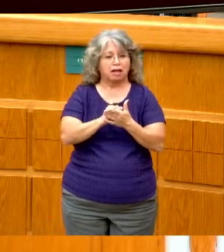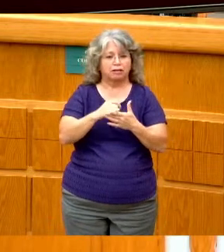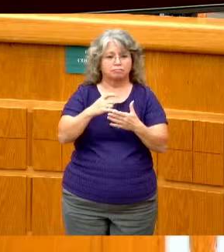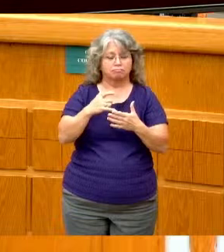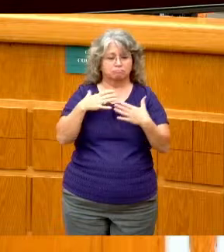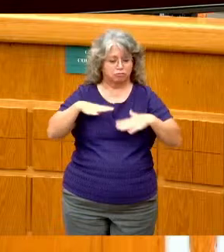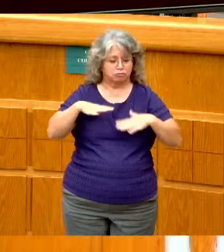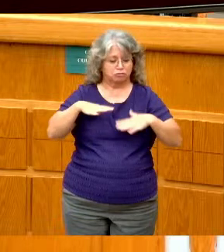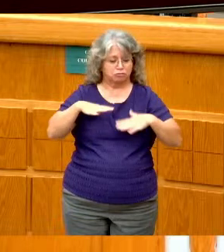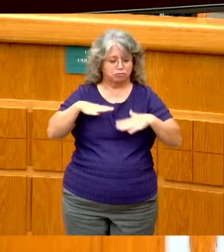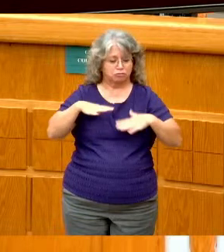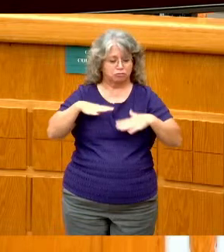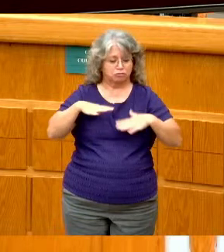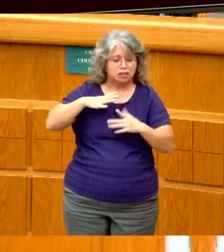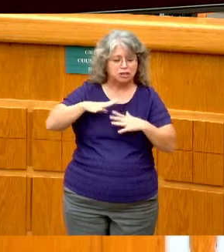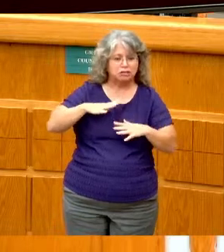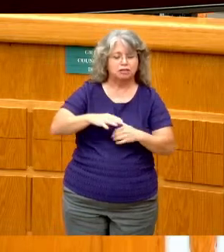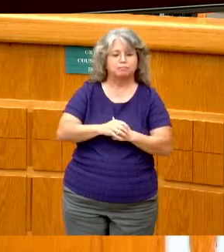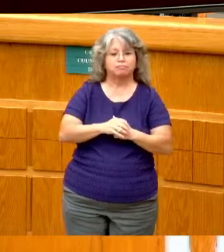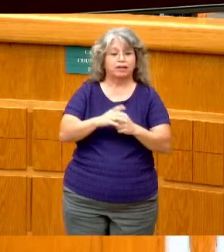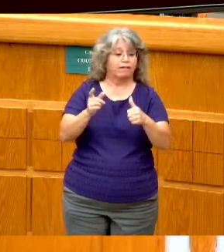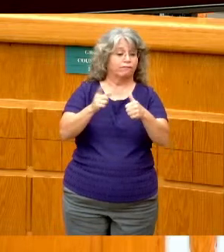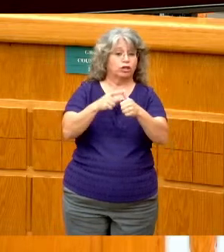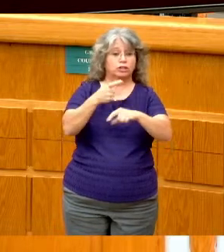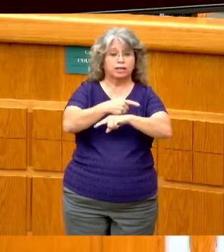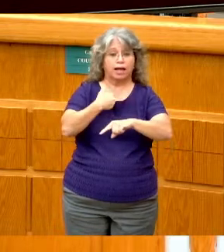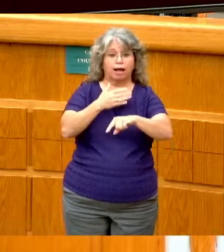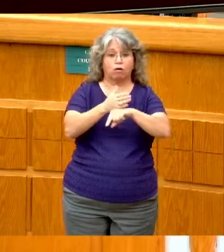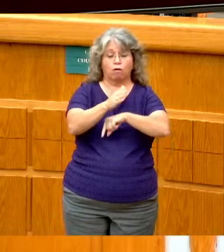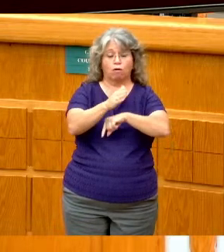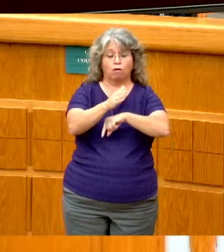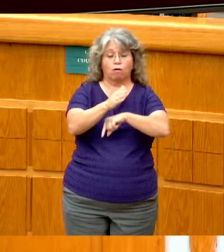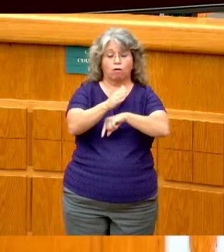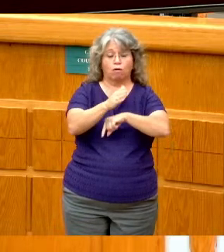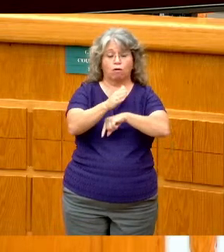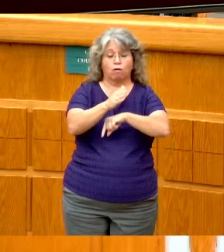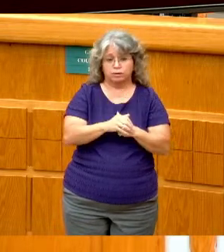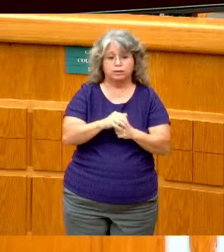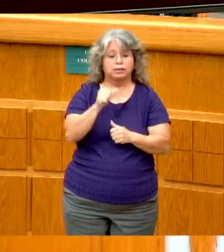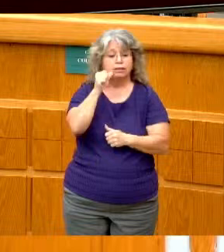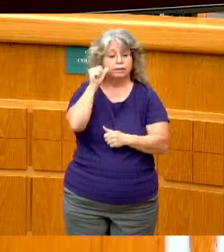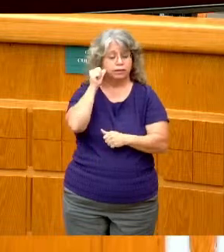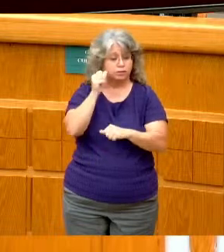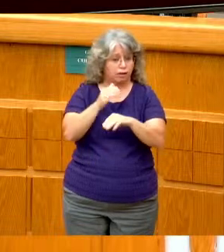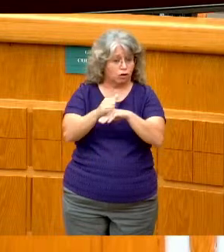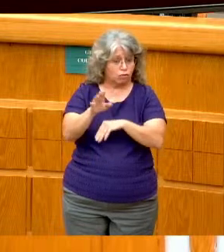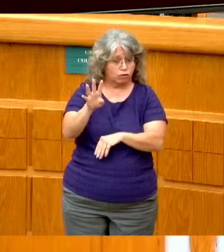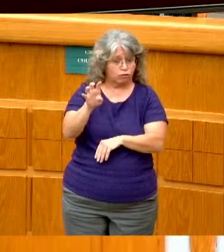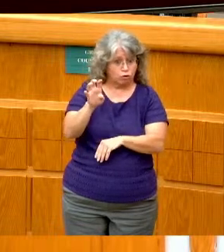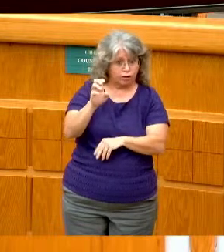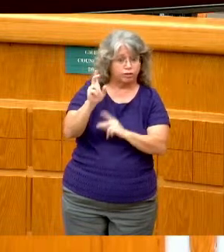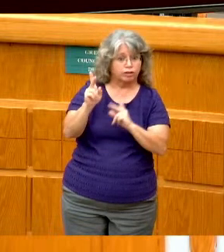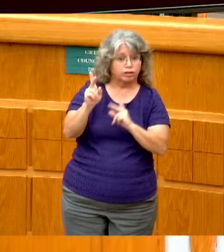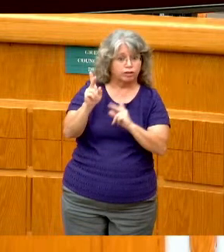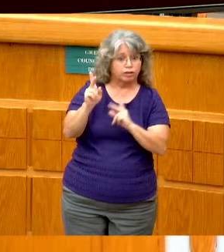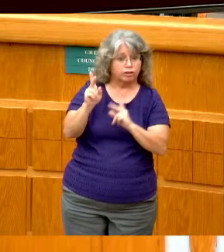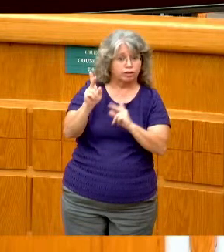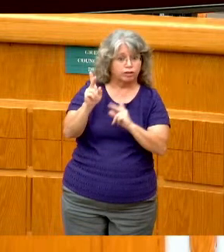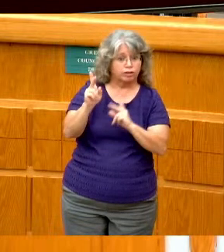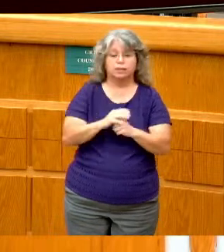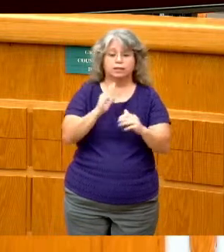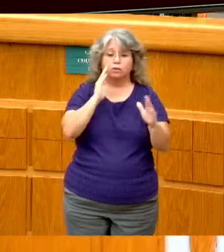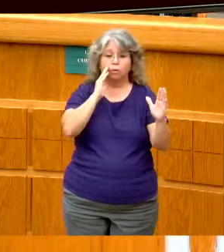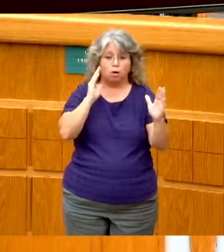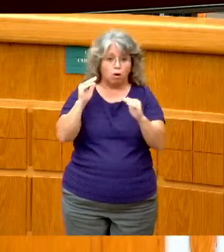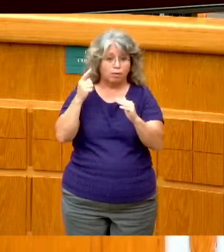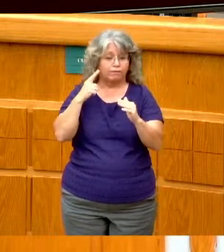first day we had over 500 people that came through, and yesterday we had over 400 people that came through. So we're hoping for a really